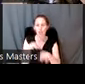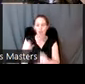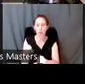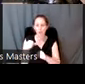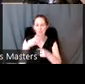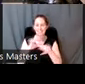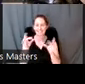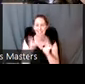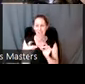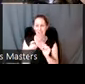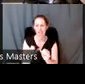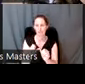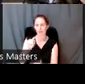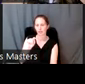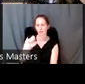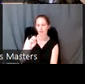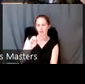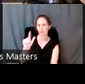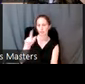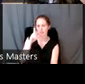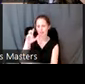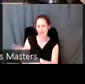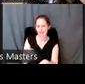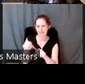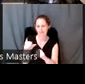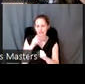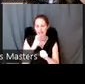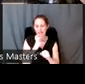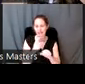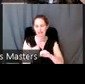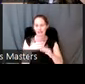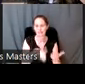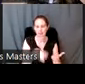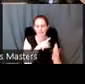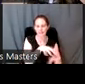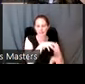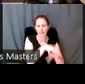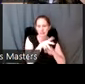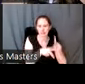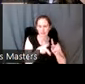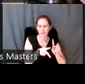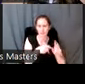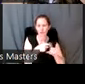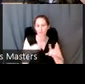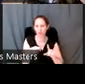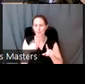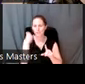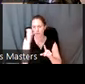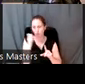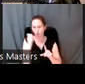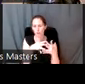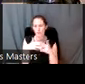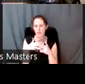they presume the assimilation and eventual demise of native peoples in the face of Euro-American colonization, and